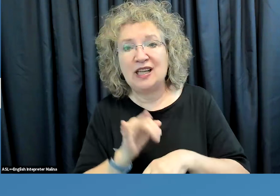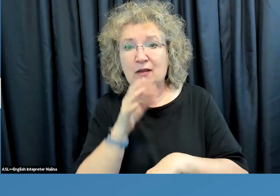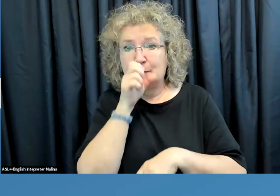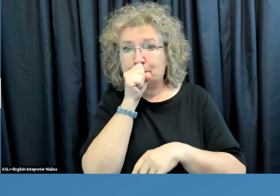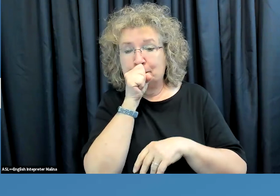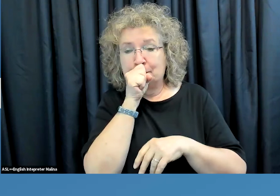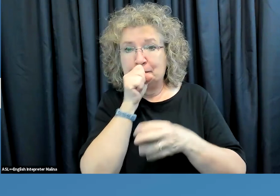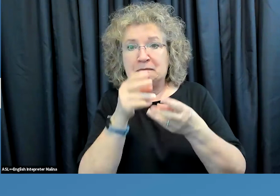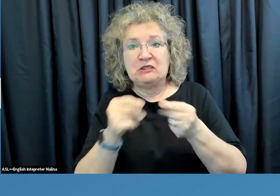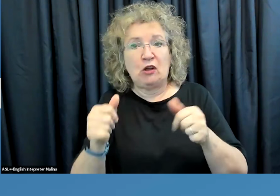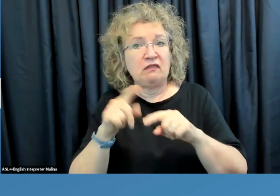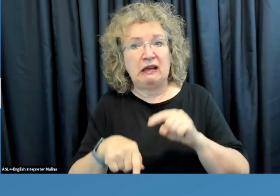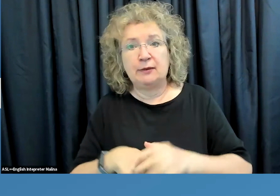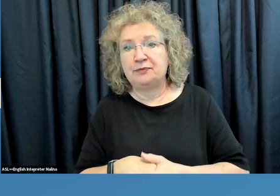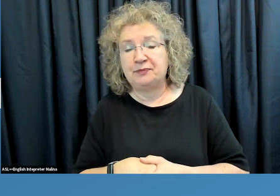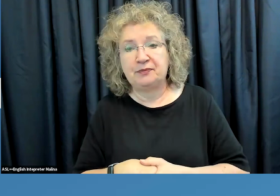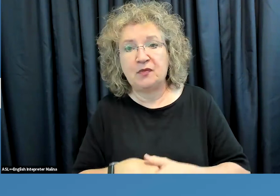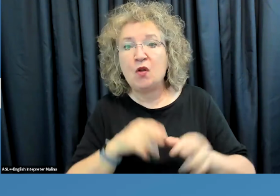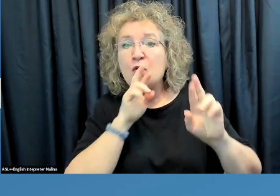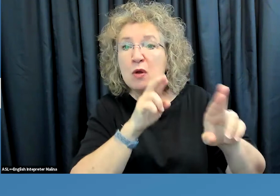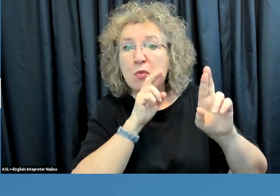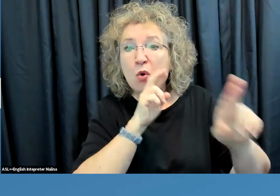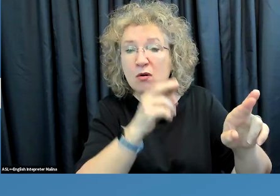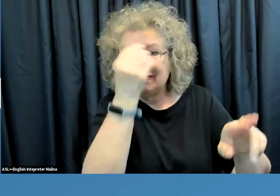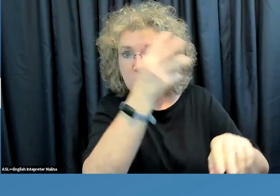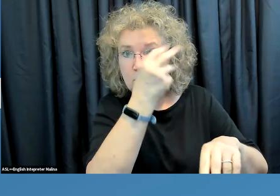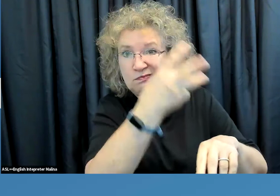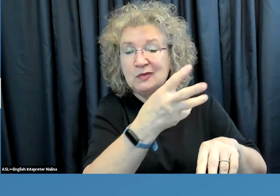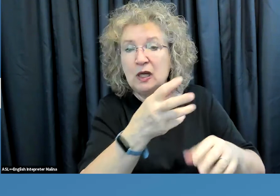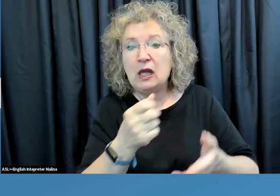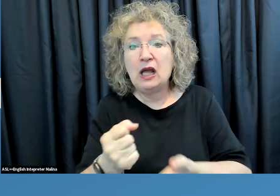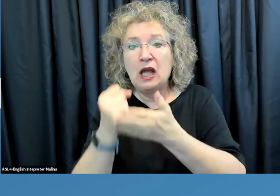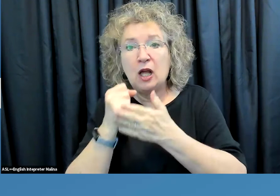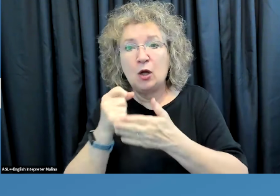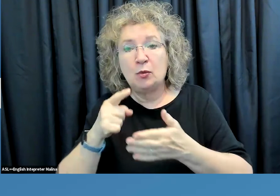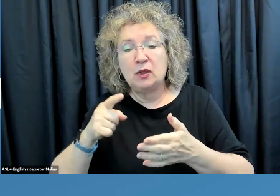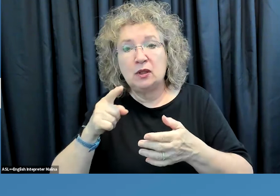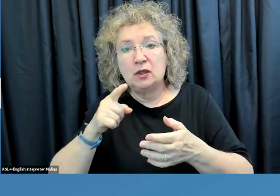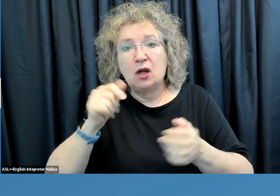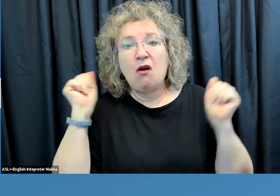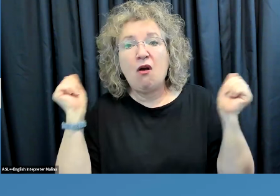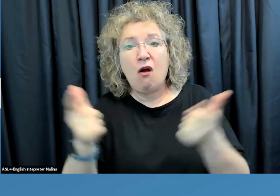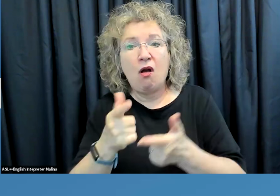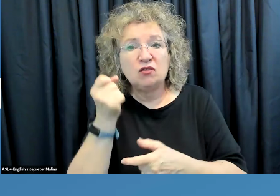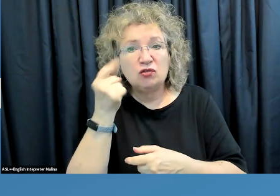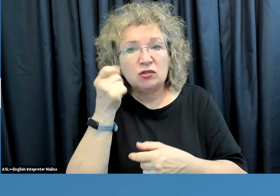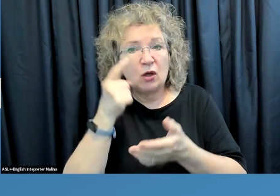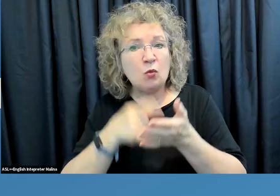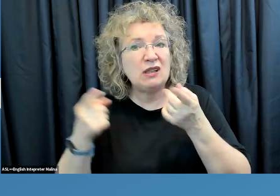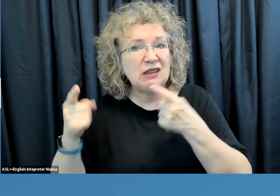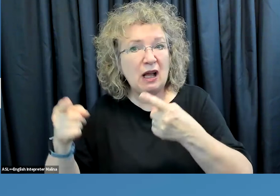Reporting helps to raise awareness of trends. It helps